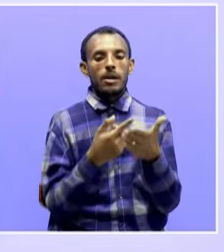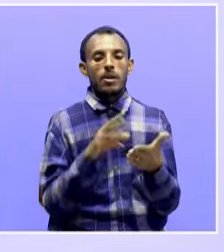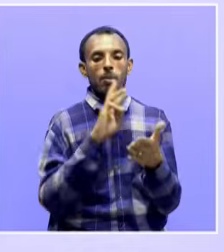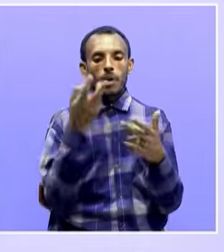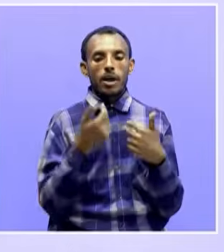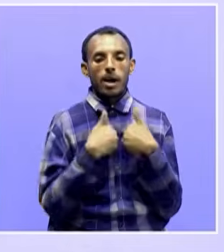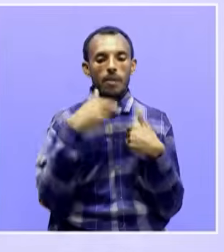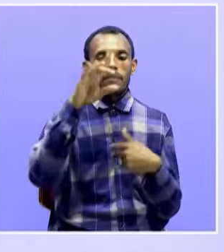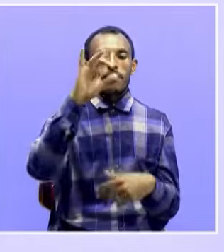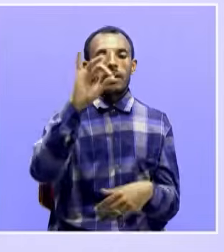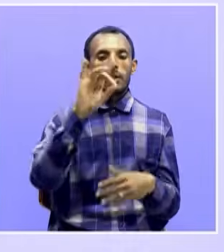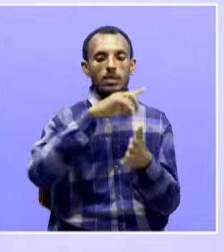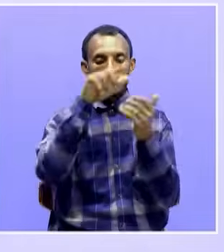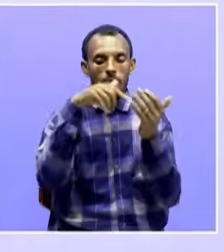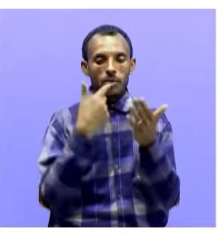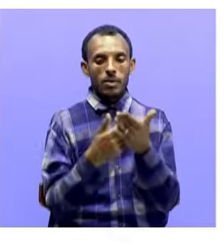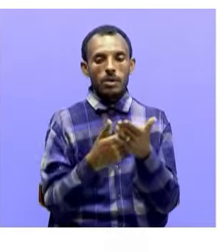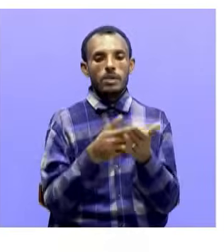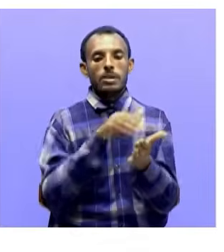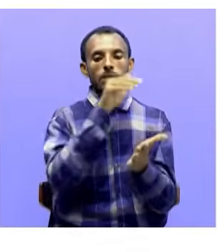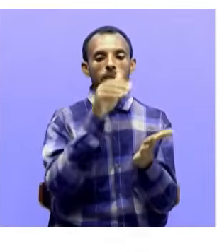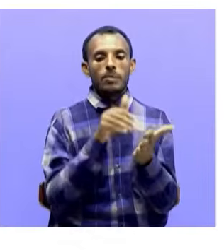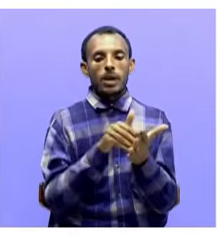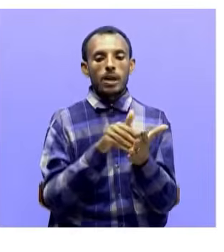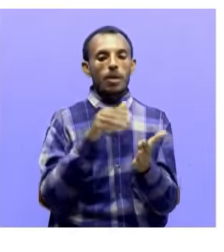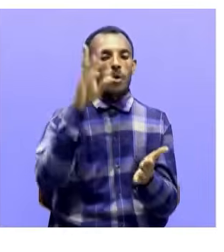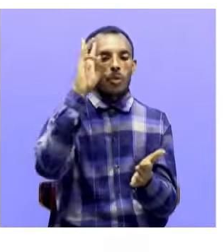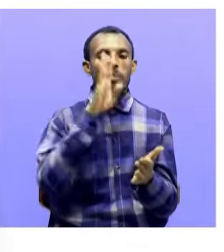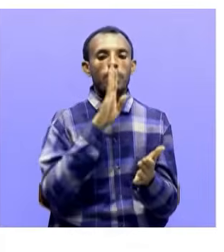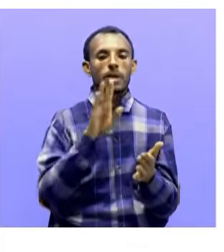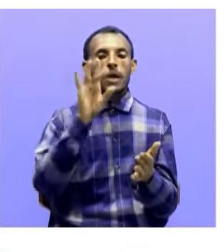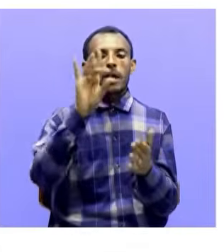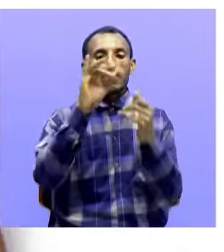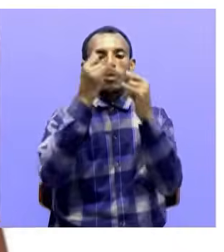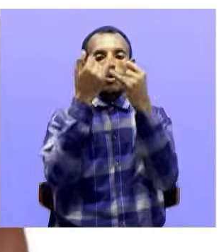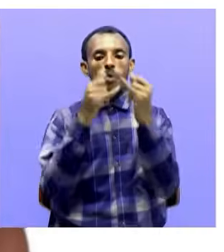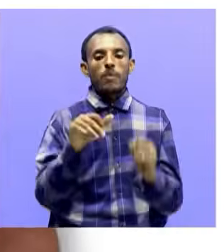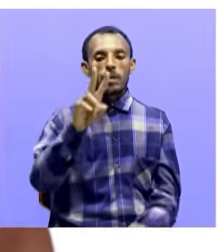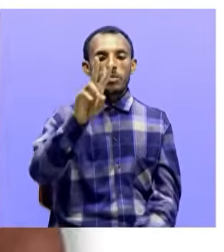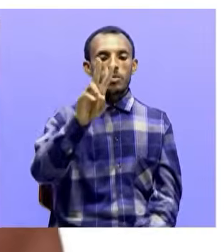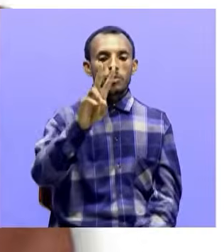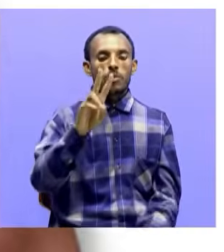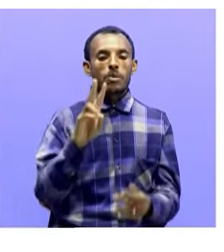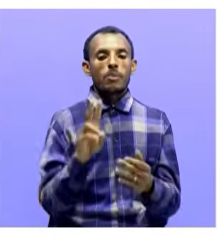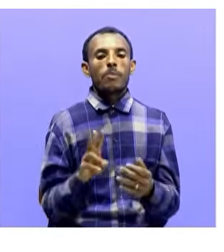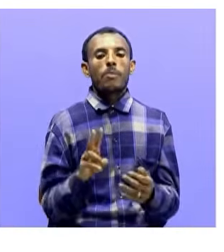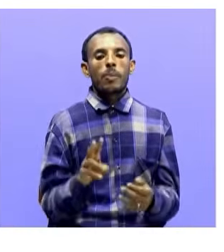8, that's right. Therefore, the median will be 8 over 2's item. That's 8 over 2's